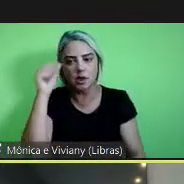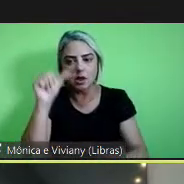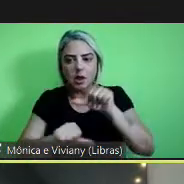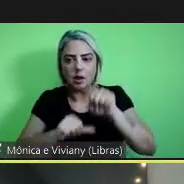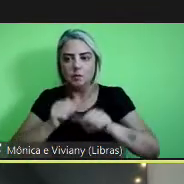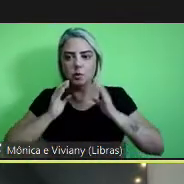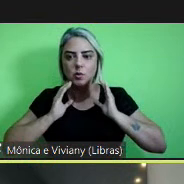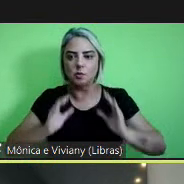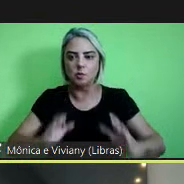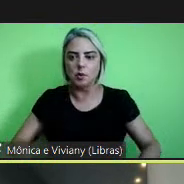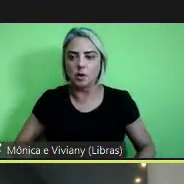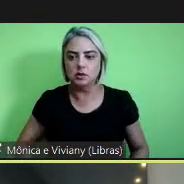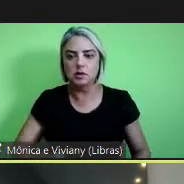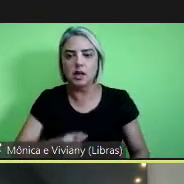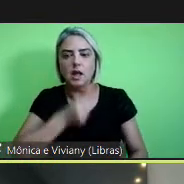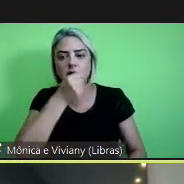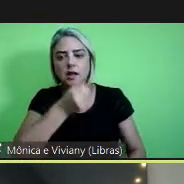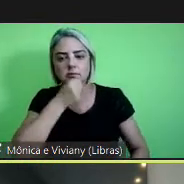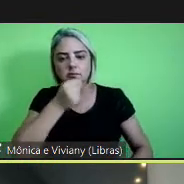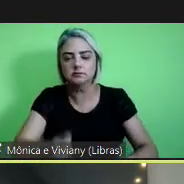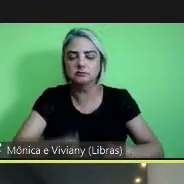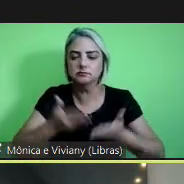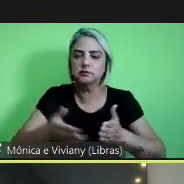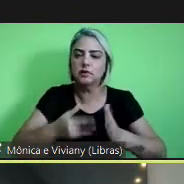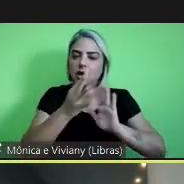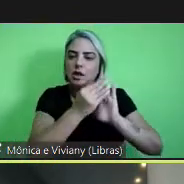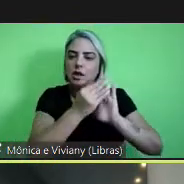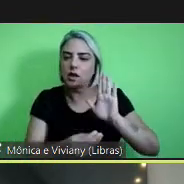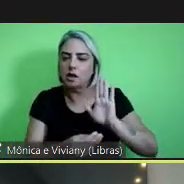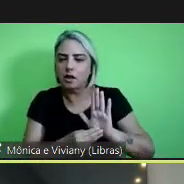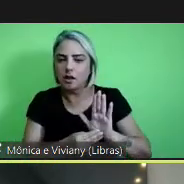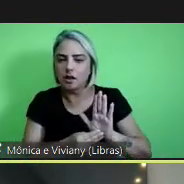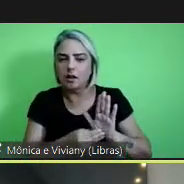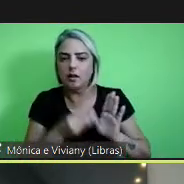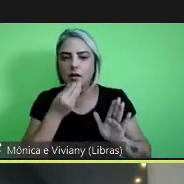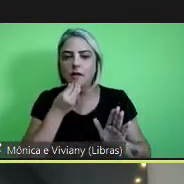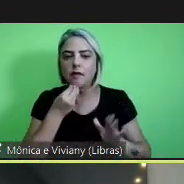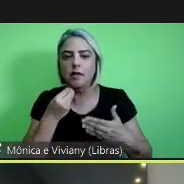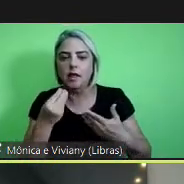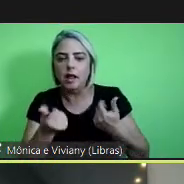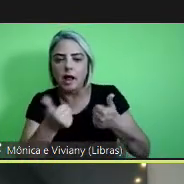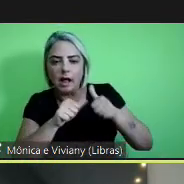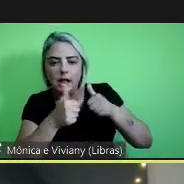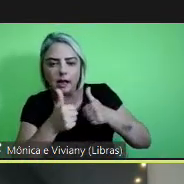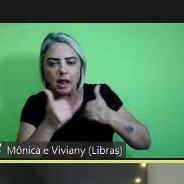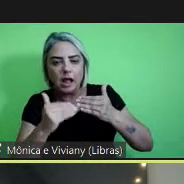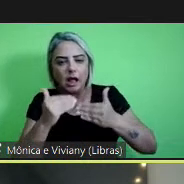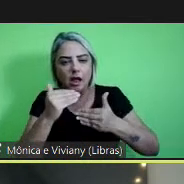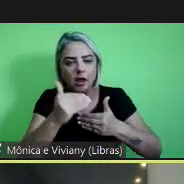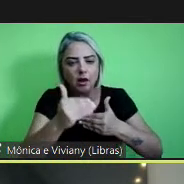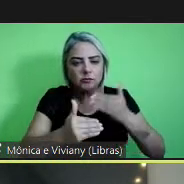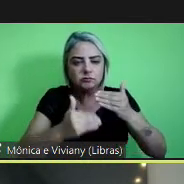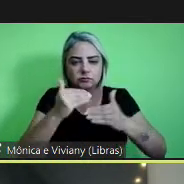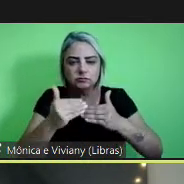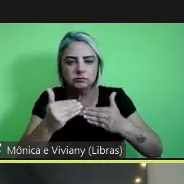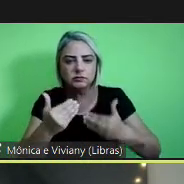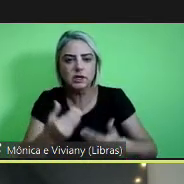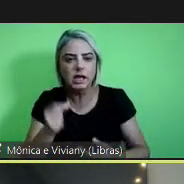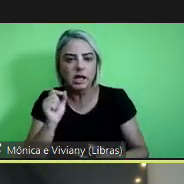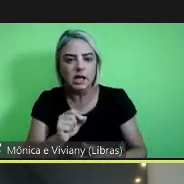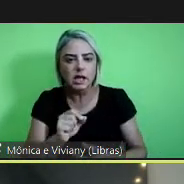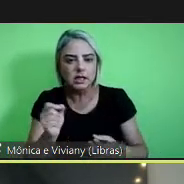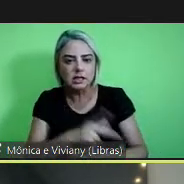promote reflections on change of behavior, such as motivational interview, the trans-theoretical model to